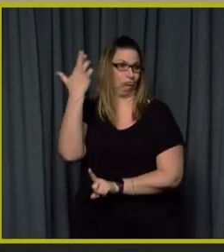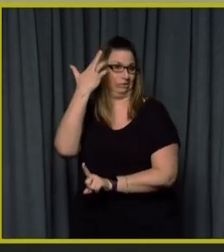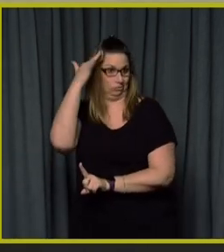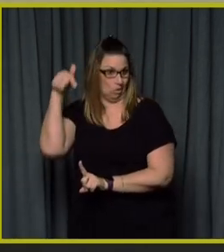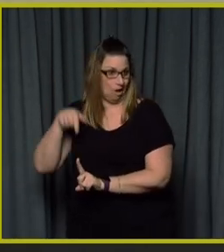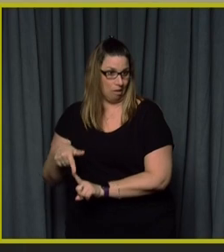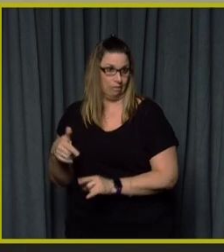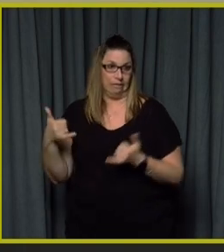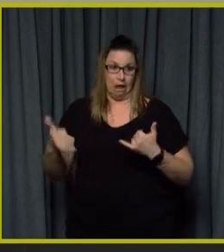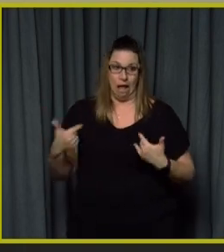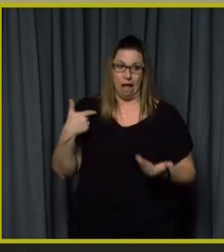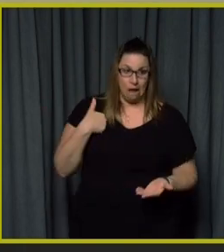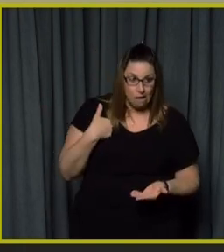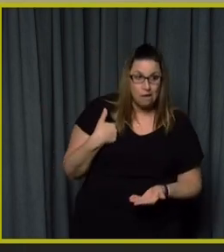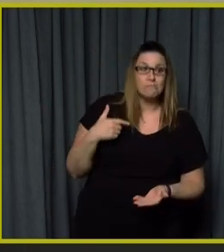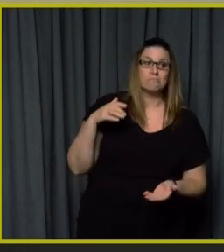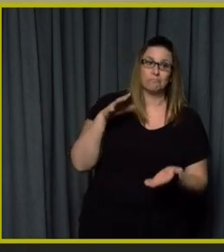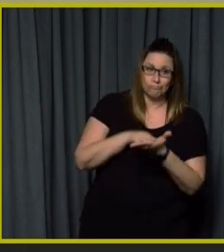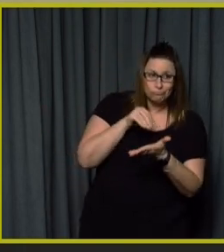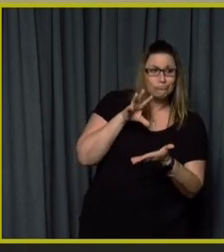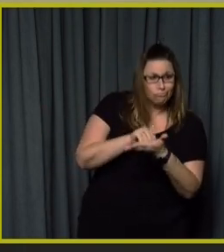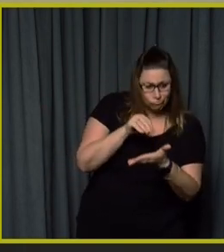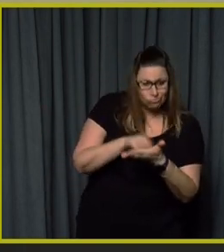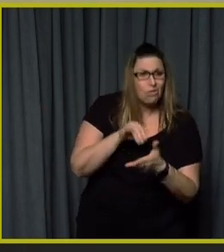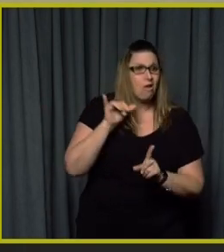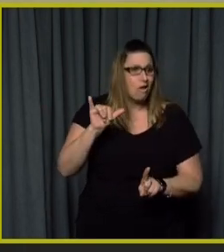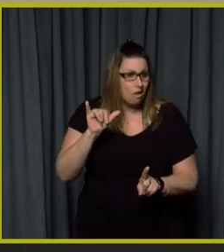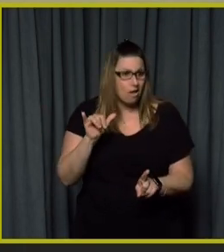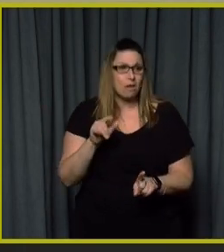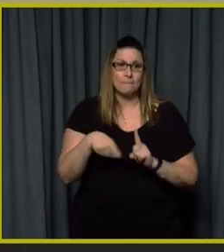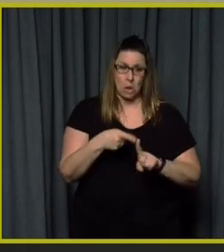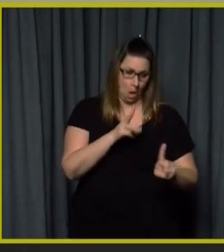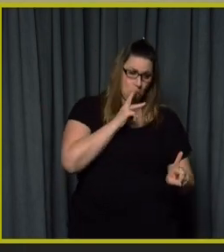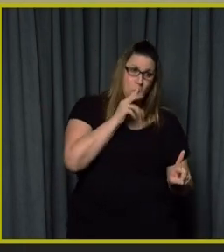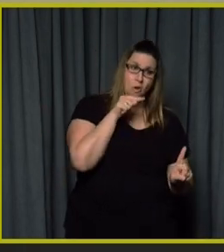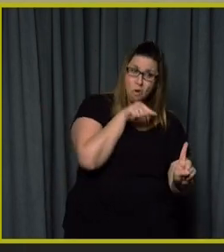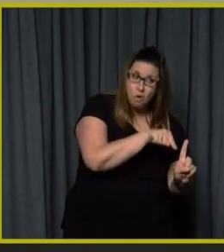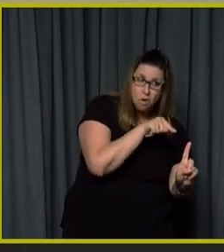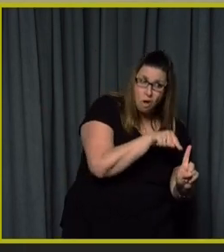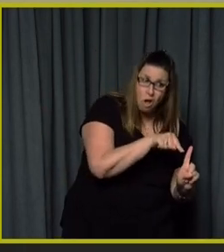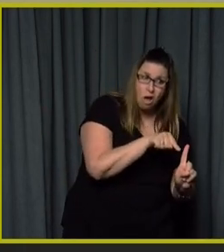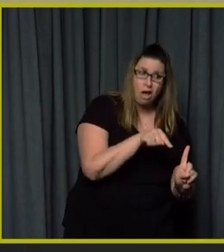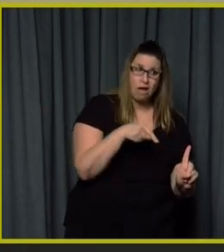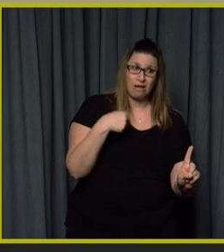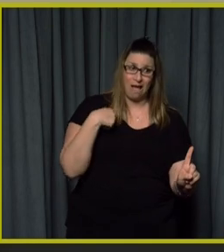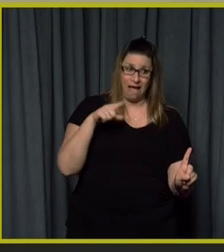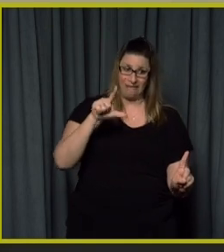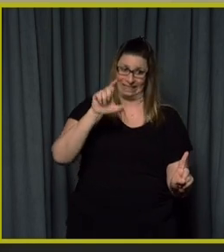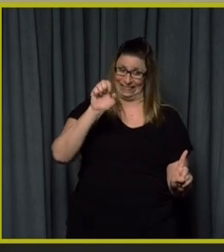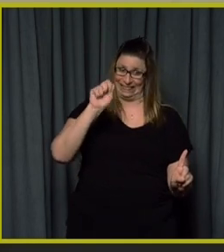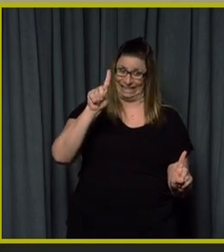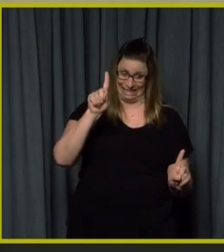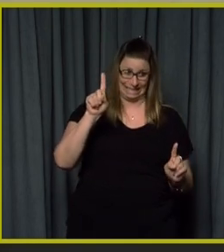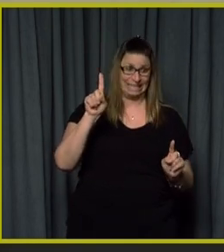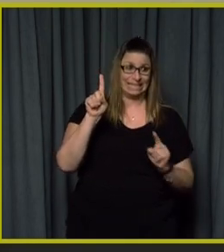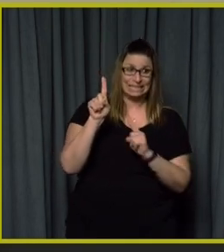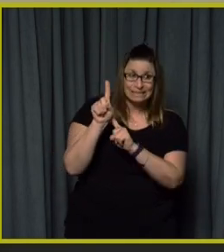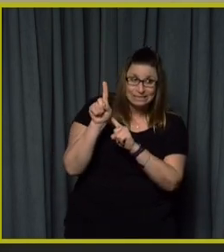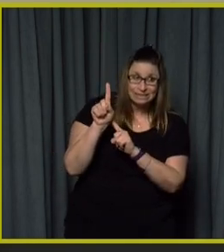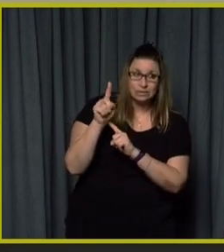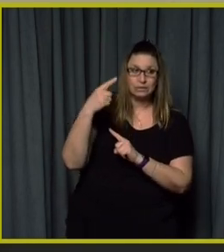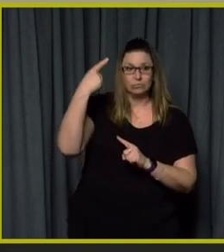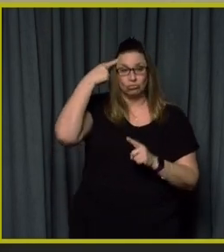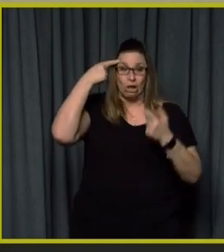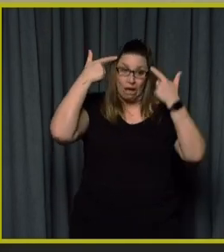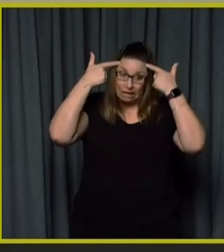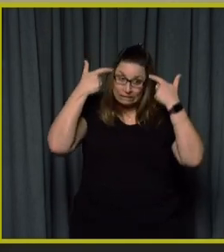Due to the lead exposure, he's had a lot of problems in school. He's a special education student, and these schools are getting the